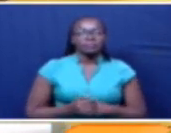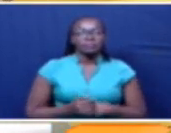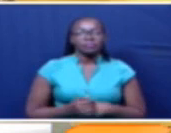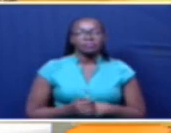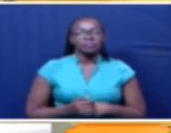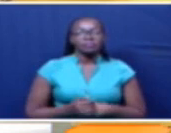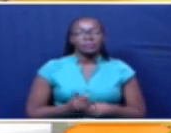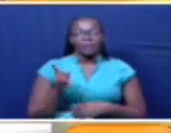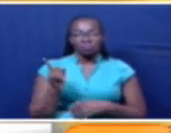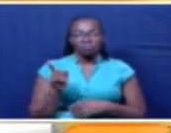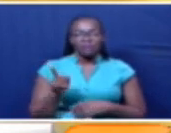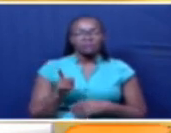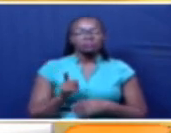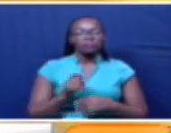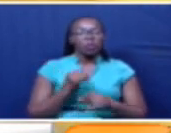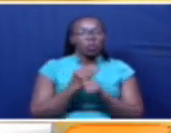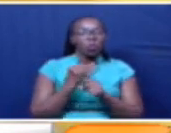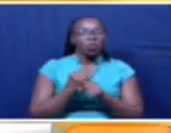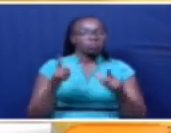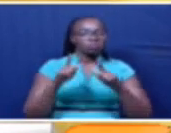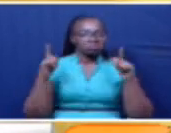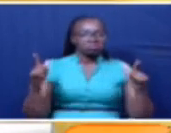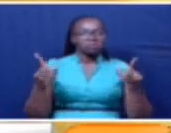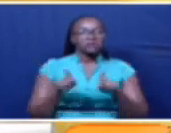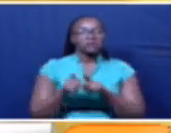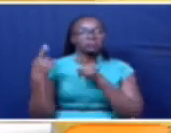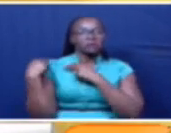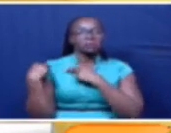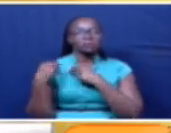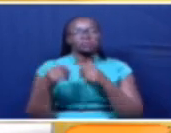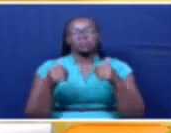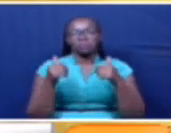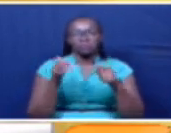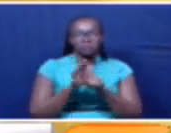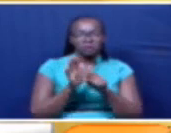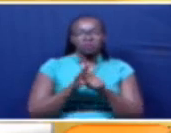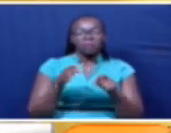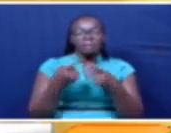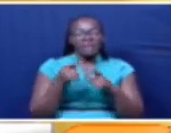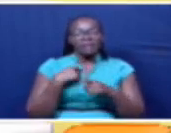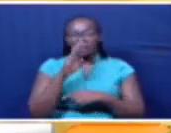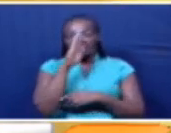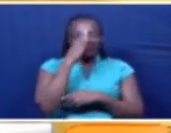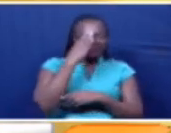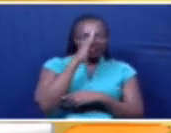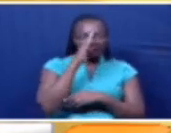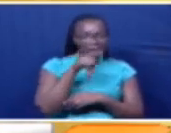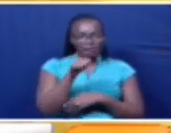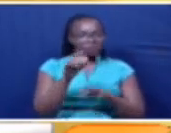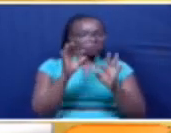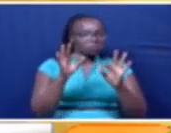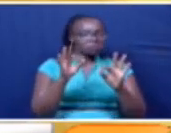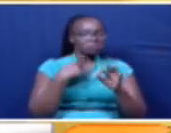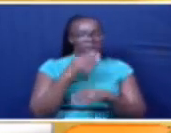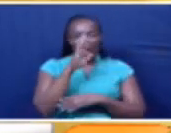It's an onerous task, a great responsibility, and I have no doubt in my mind that you are fit and equal to the